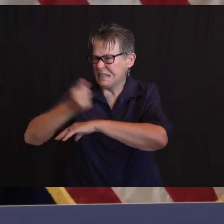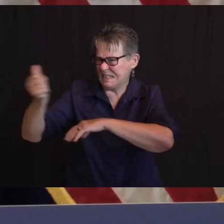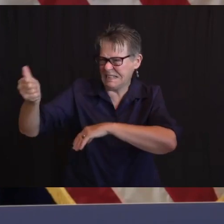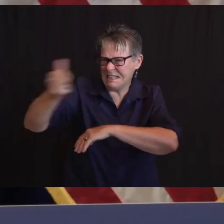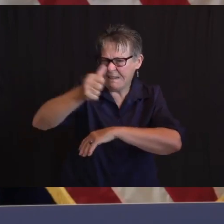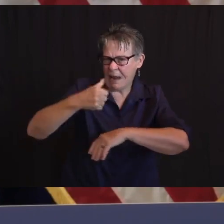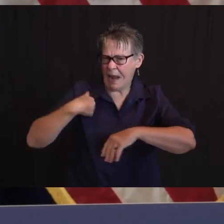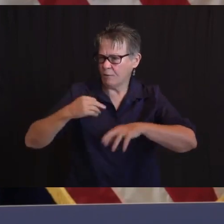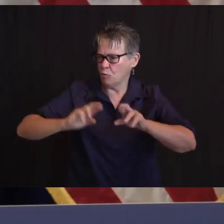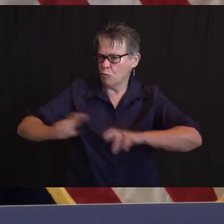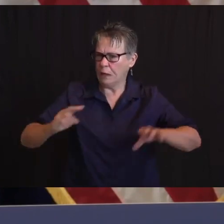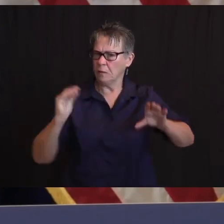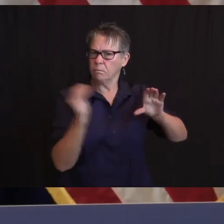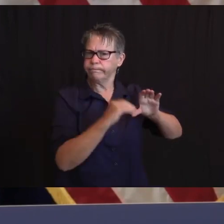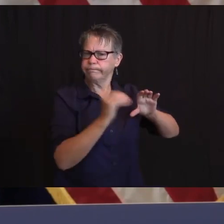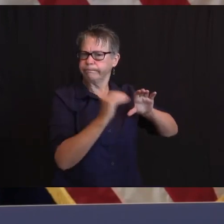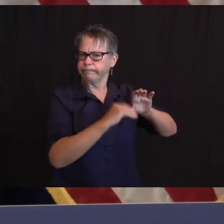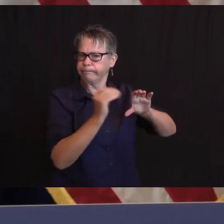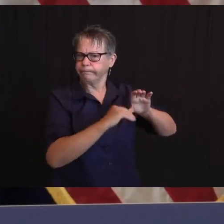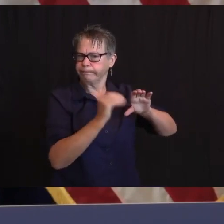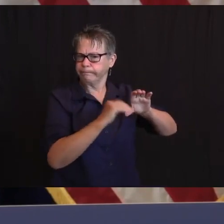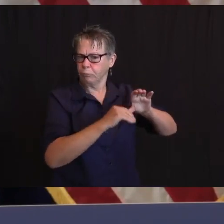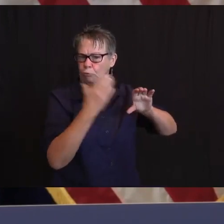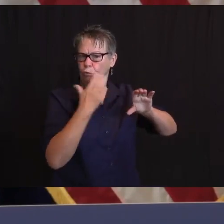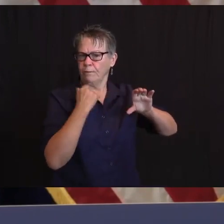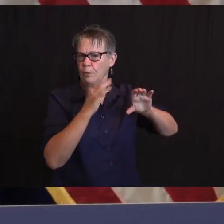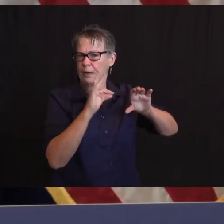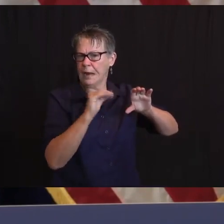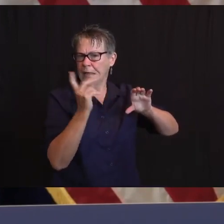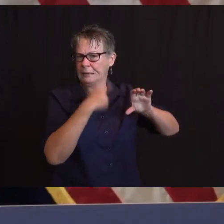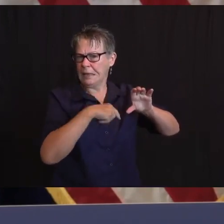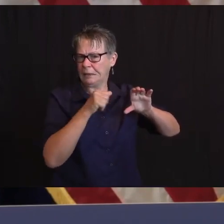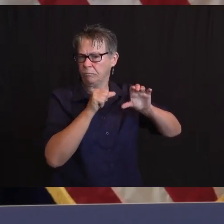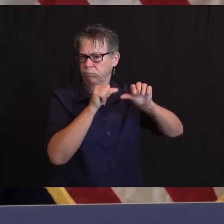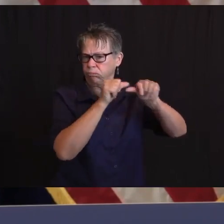will also maintain its own 3-month stockpile of PPE, led by